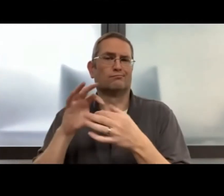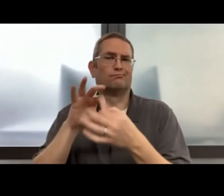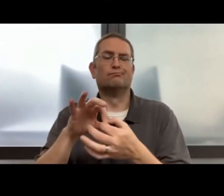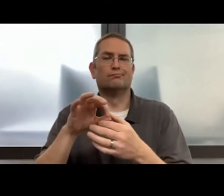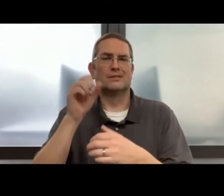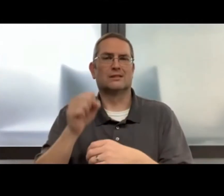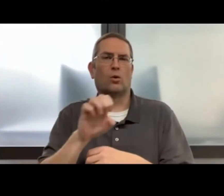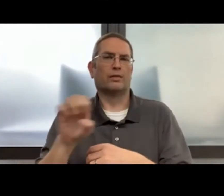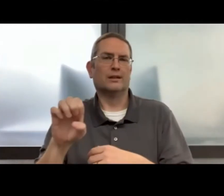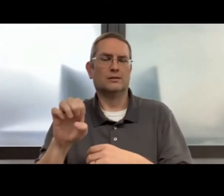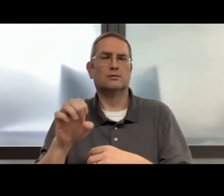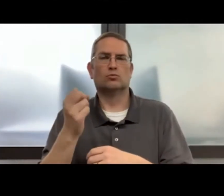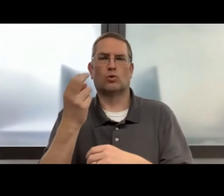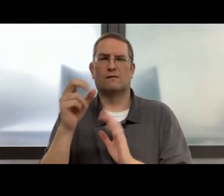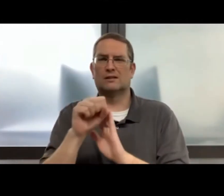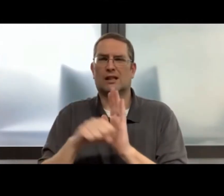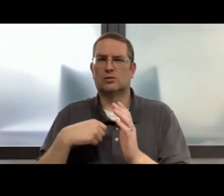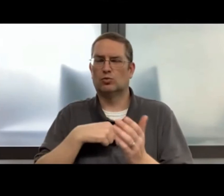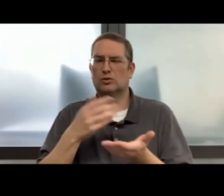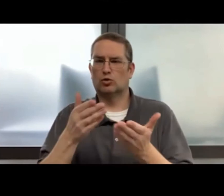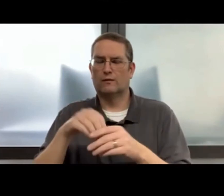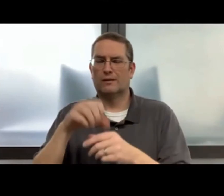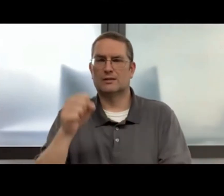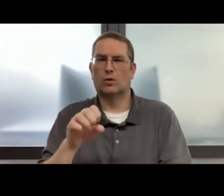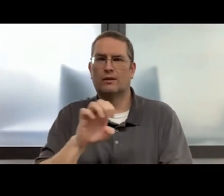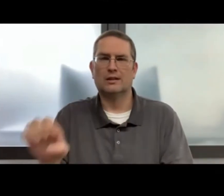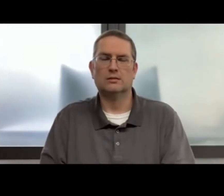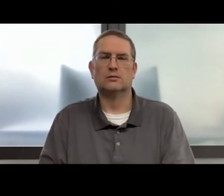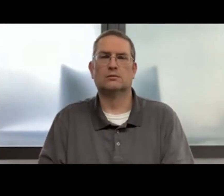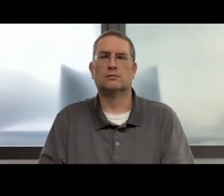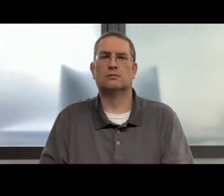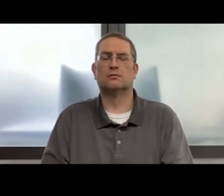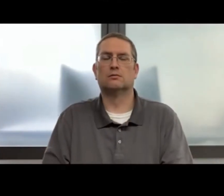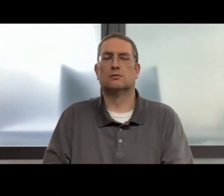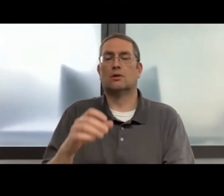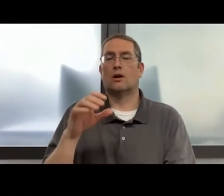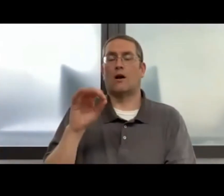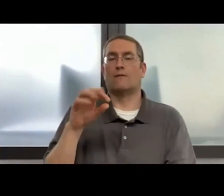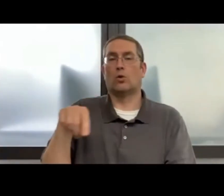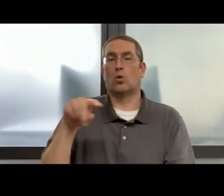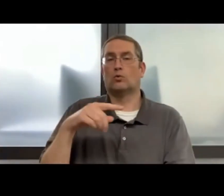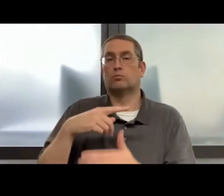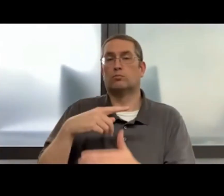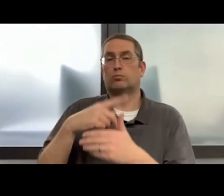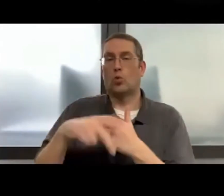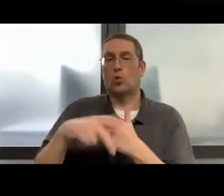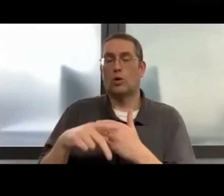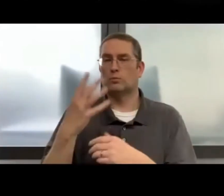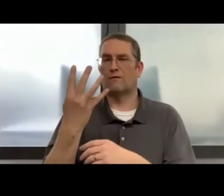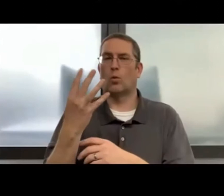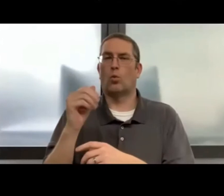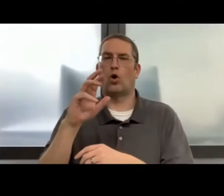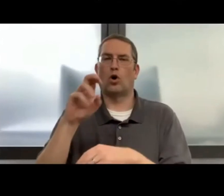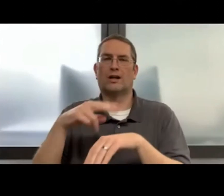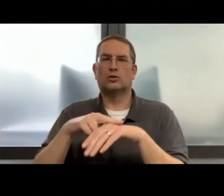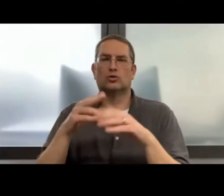We offer extensive programs throughout the Southeast. We serve 12 states in the Southeast region